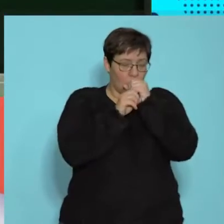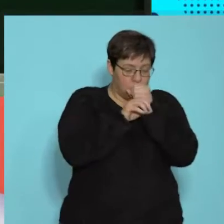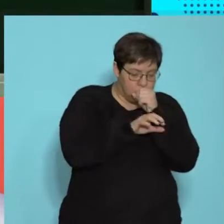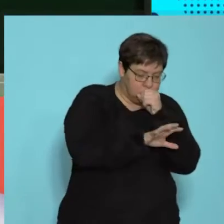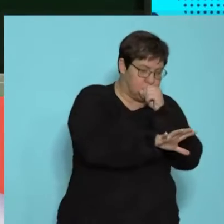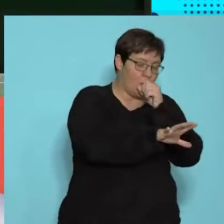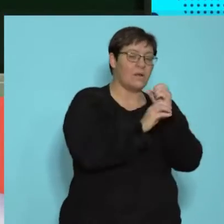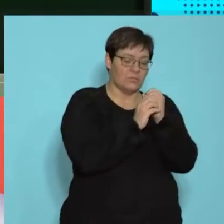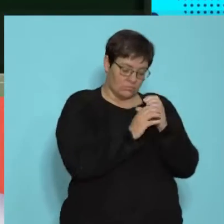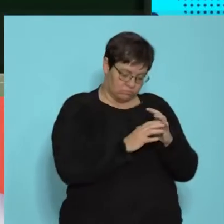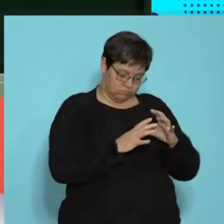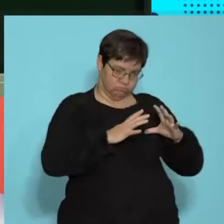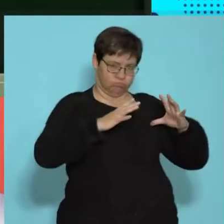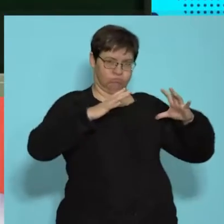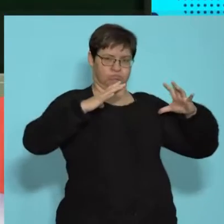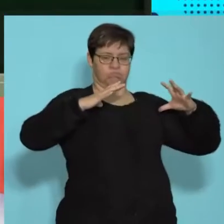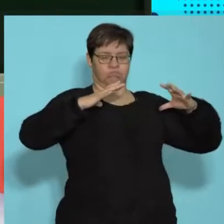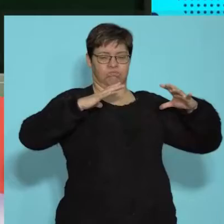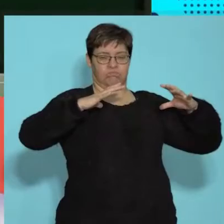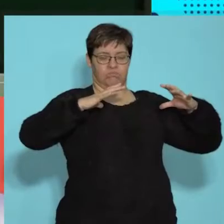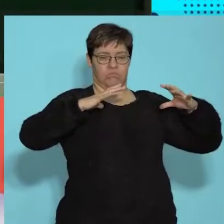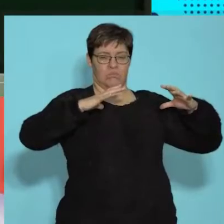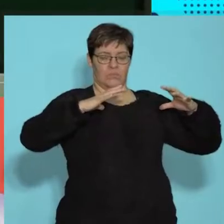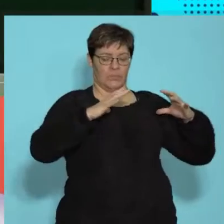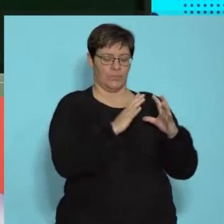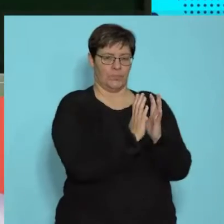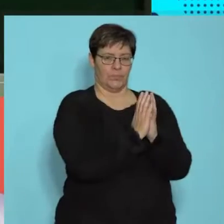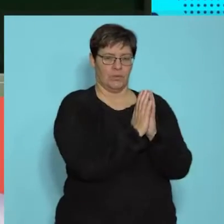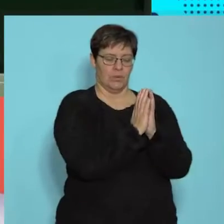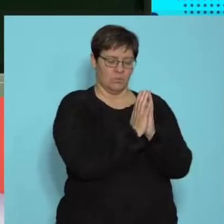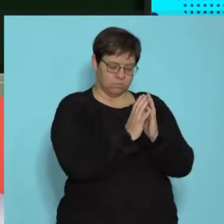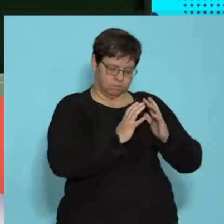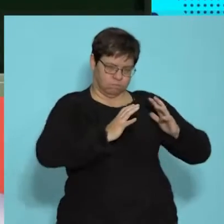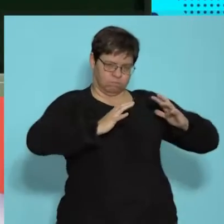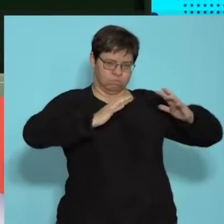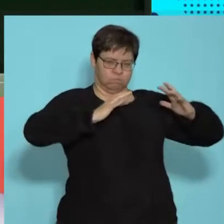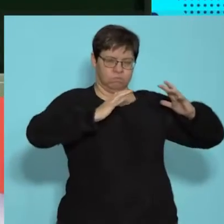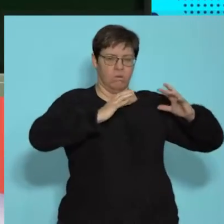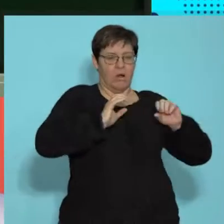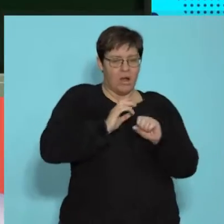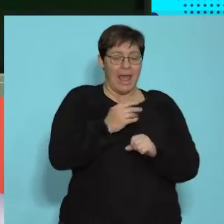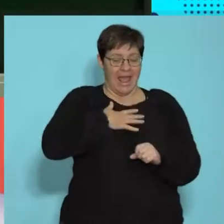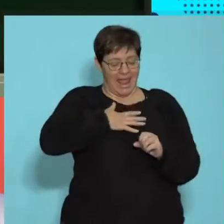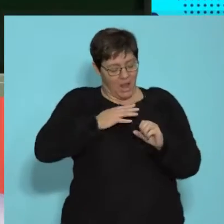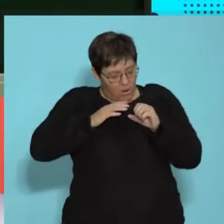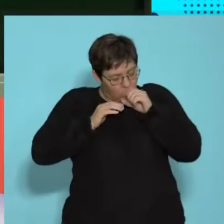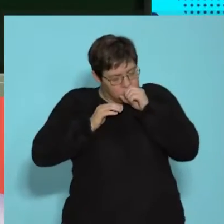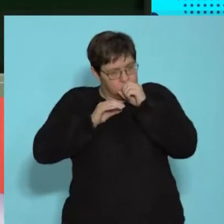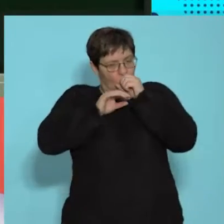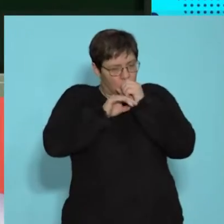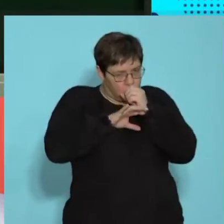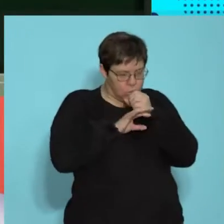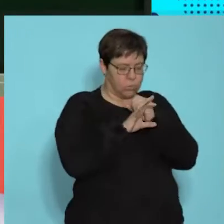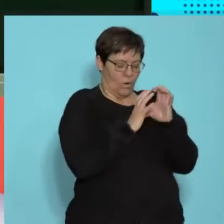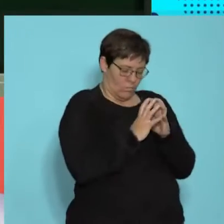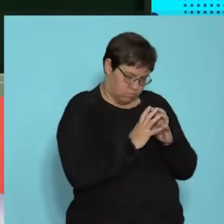the trachea, the lung actually would have done that. Okay, so if I could pump, I could have pumped air into the